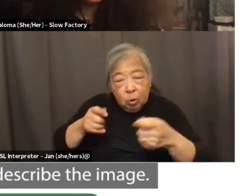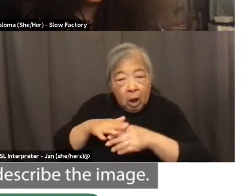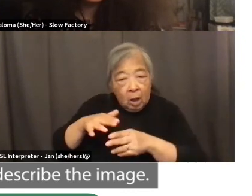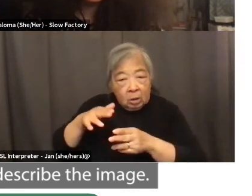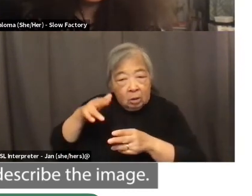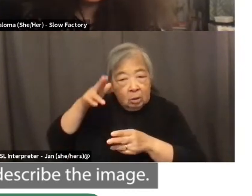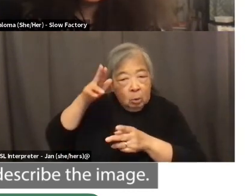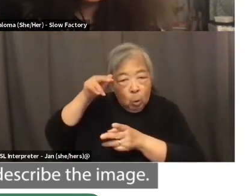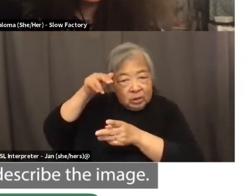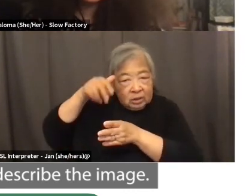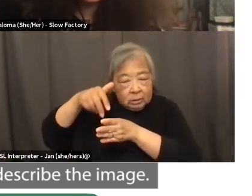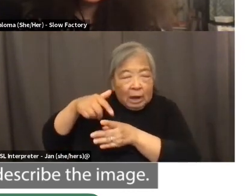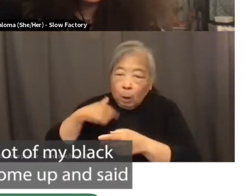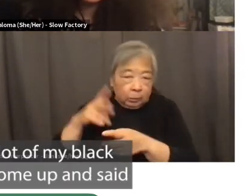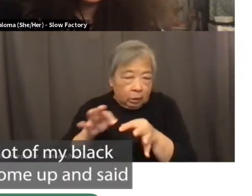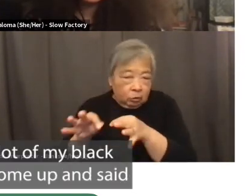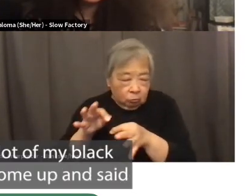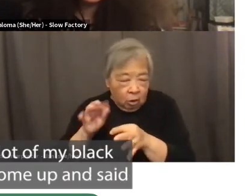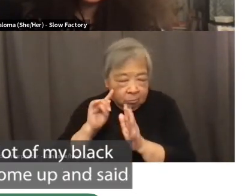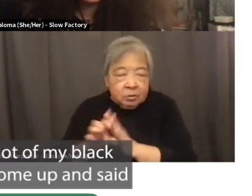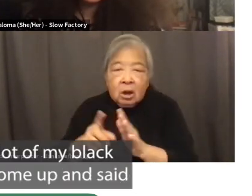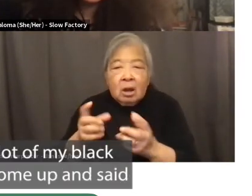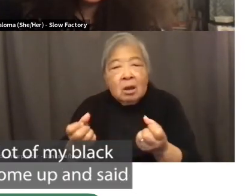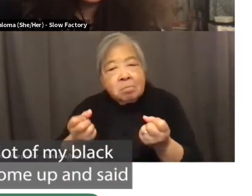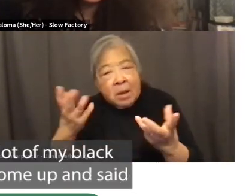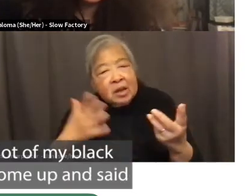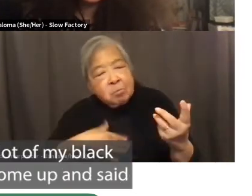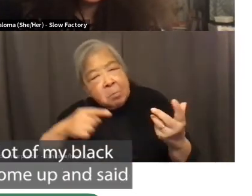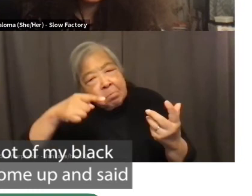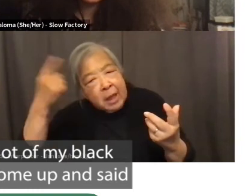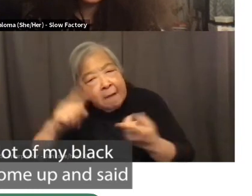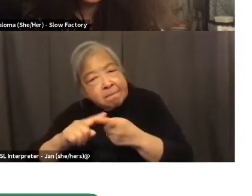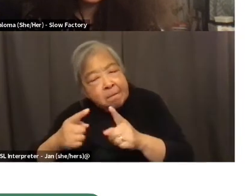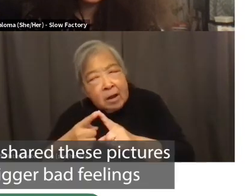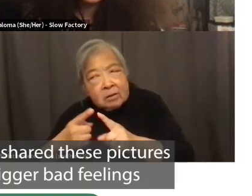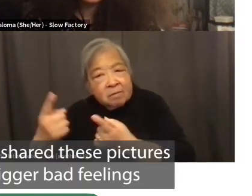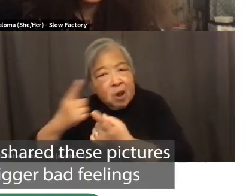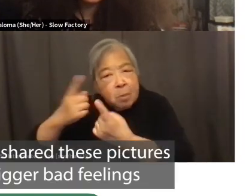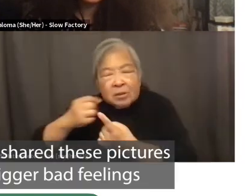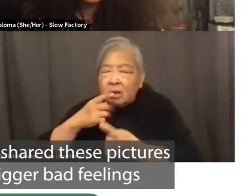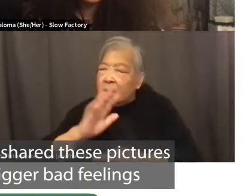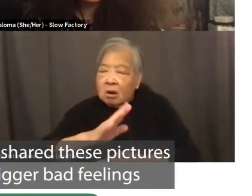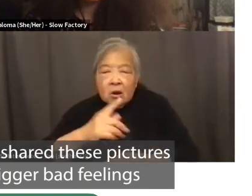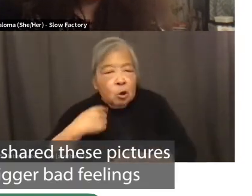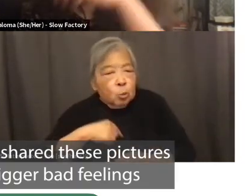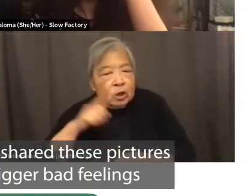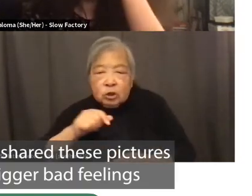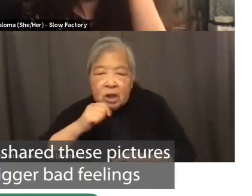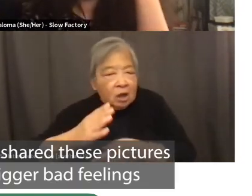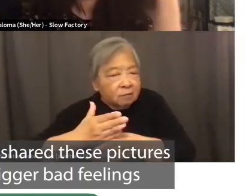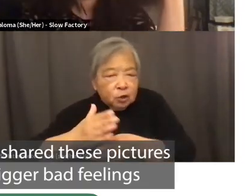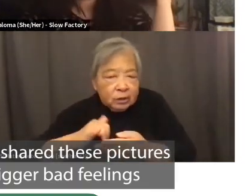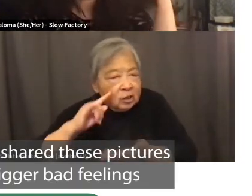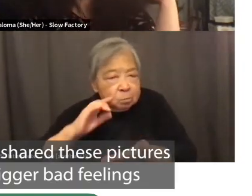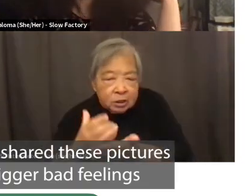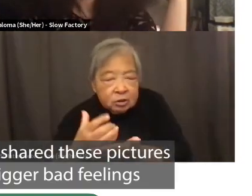to describe the image. Yeah. You know, a lot of my Black friends have come up and said we should not have shared these pictures because